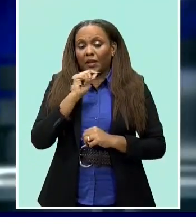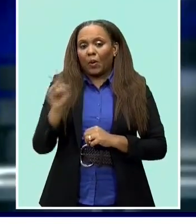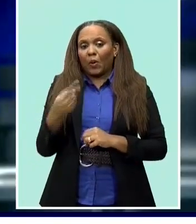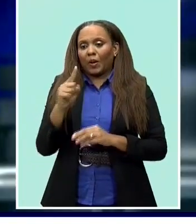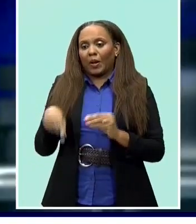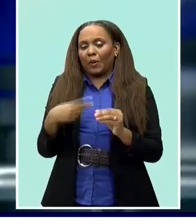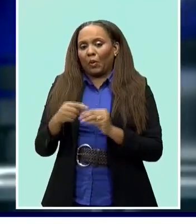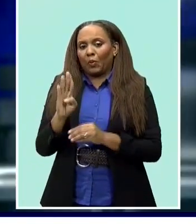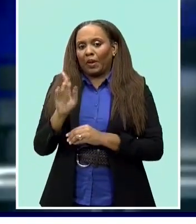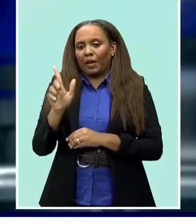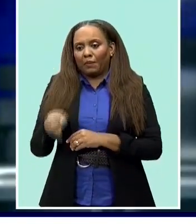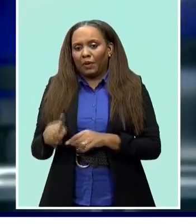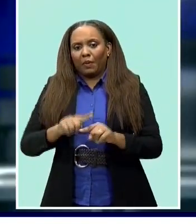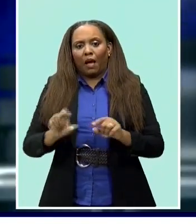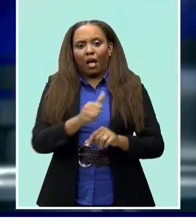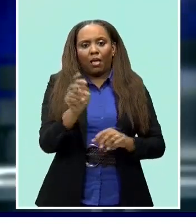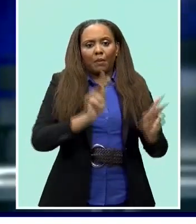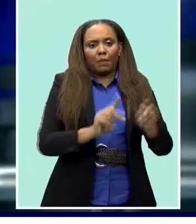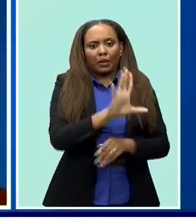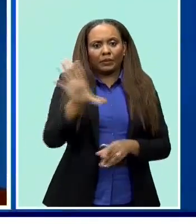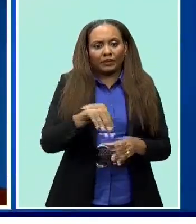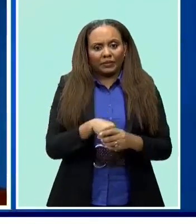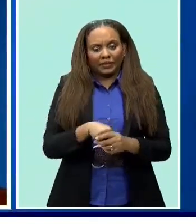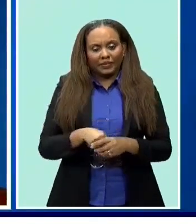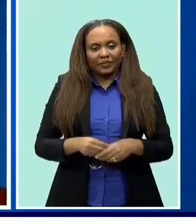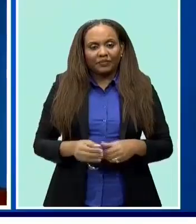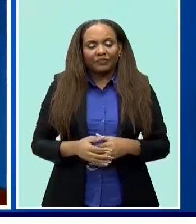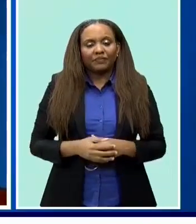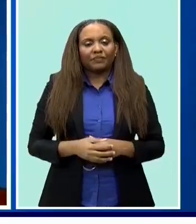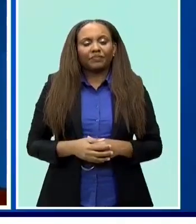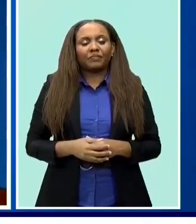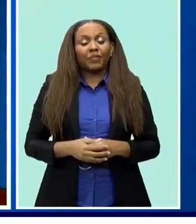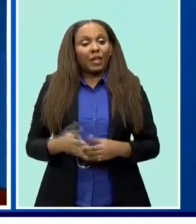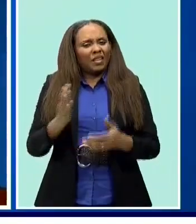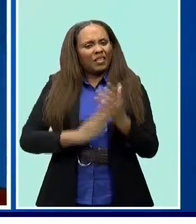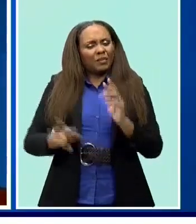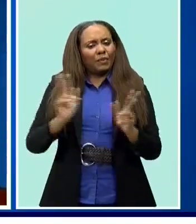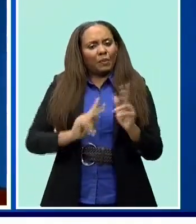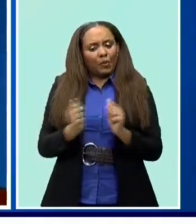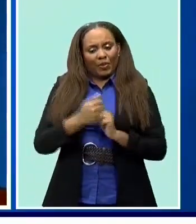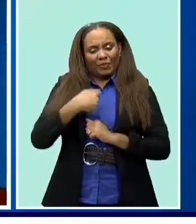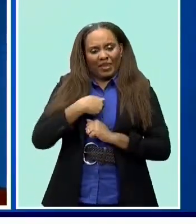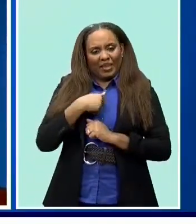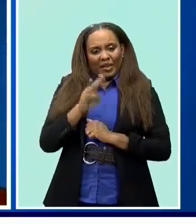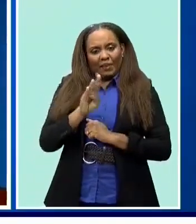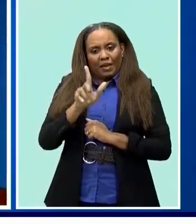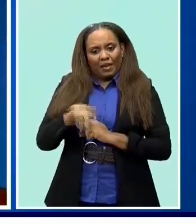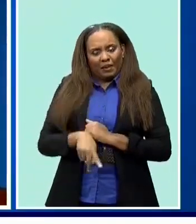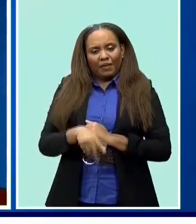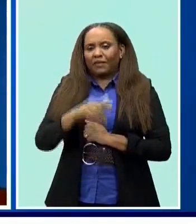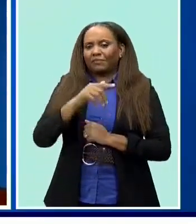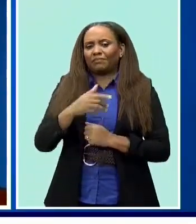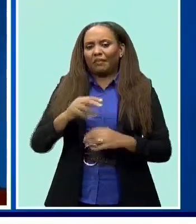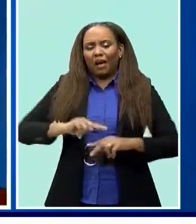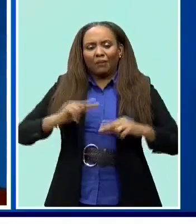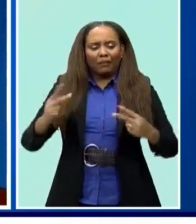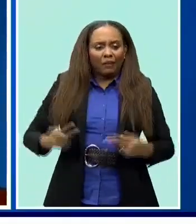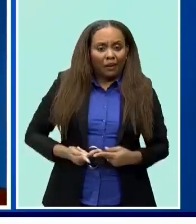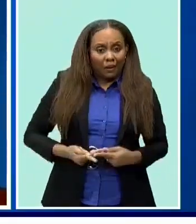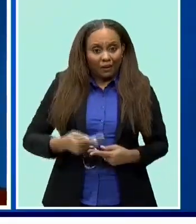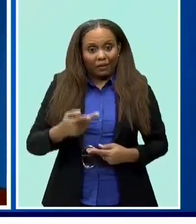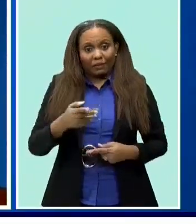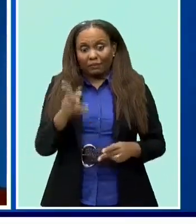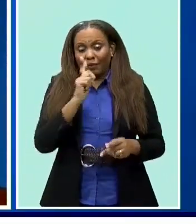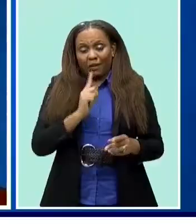to sit on these assemblies. There were those within my own party who were upset that